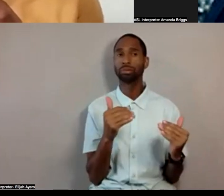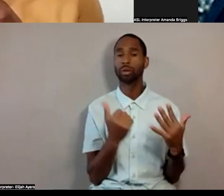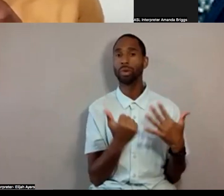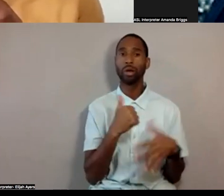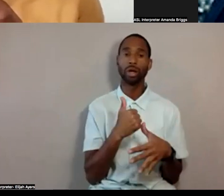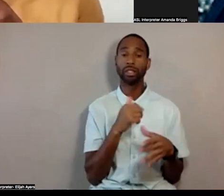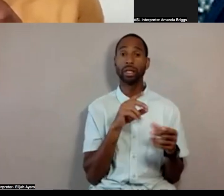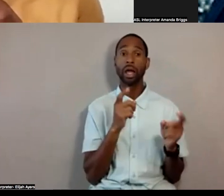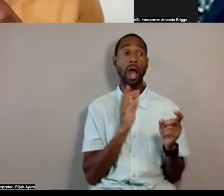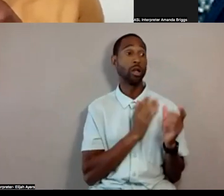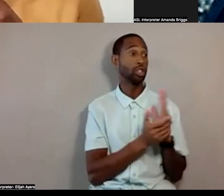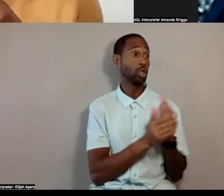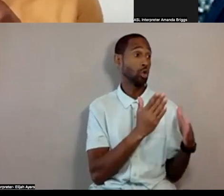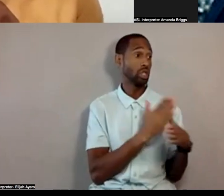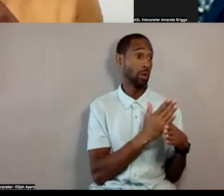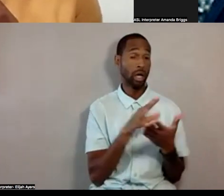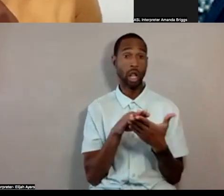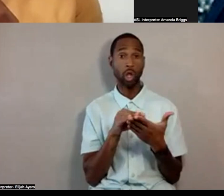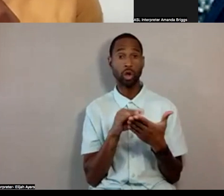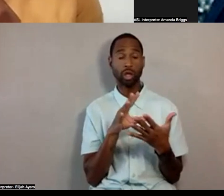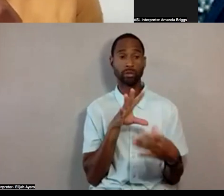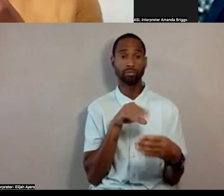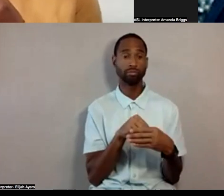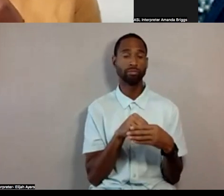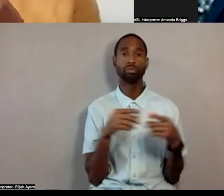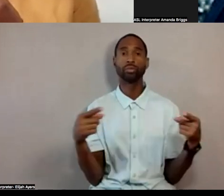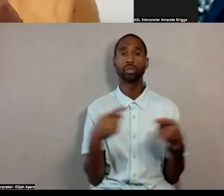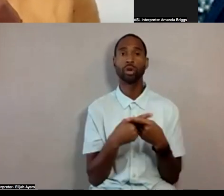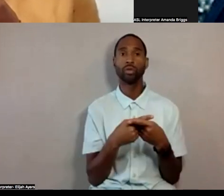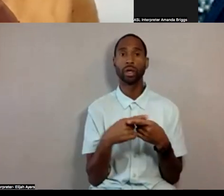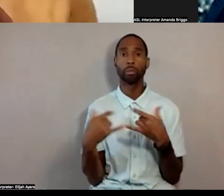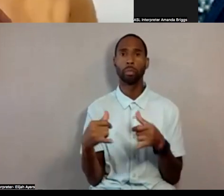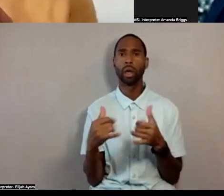does skill sharing and learning fit into conflict